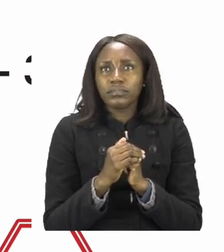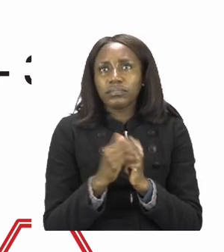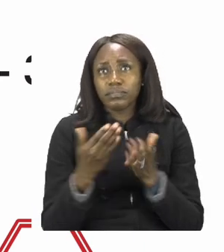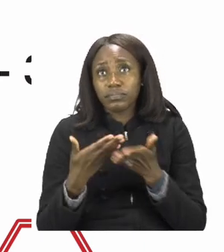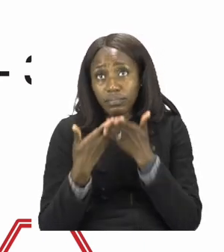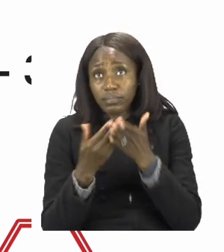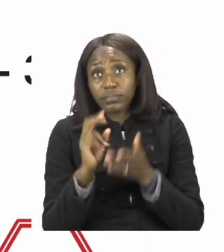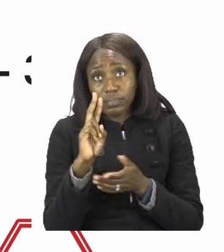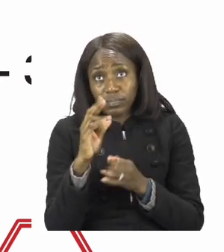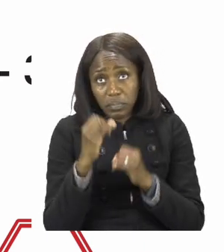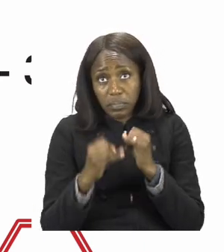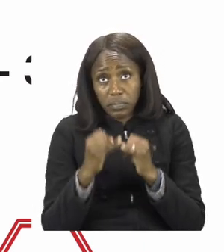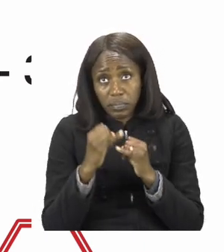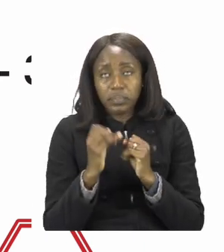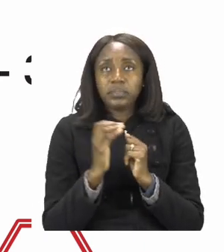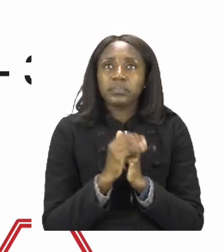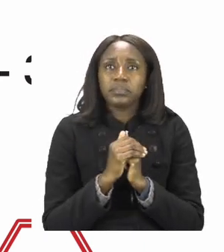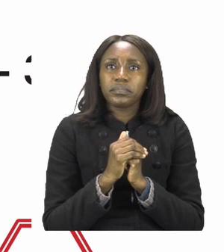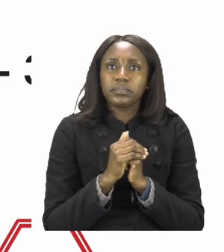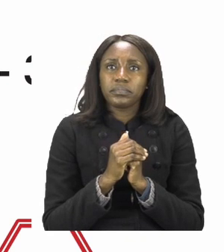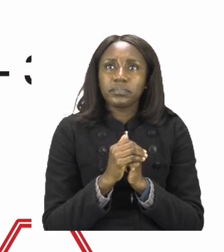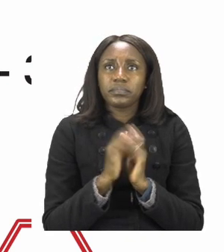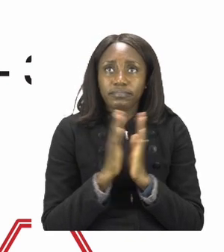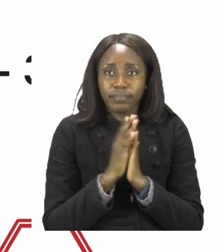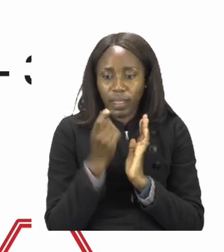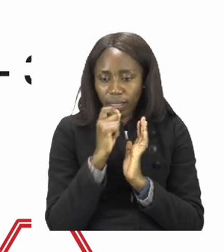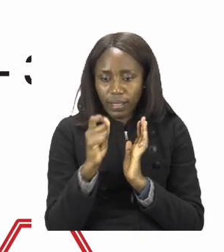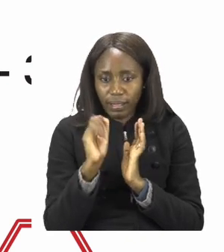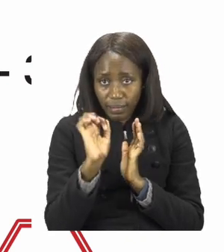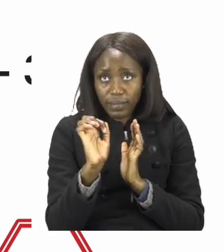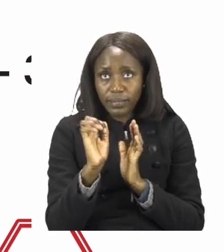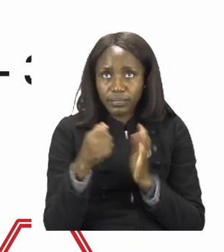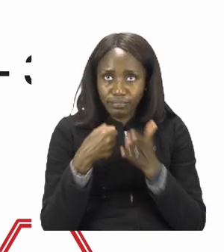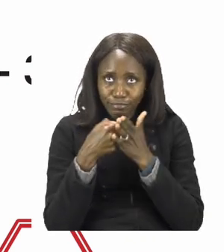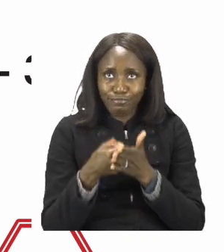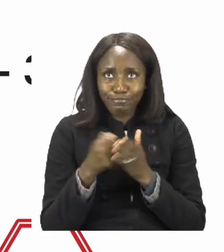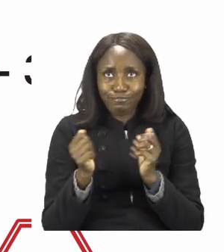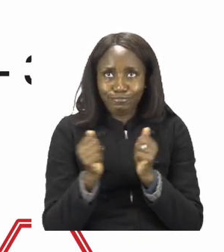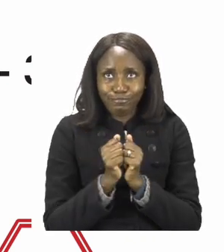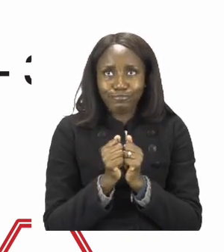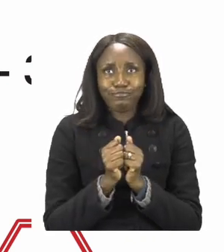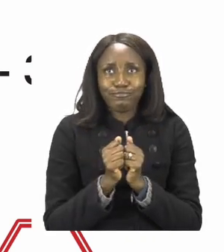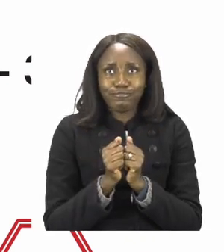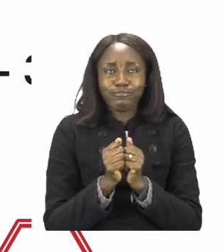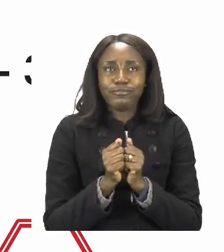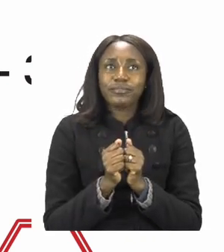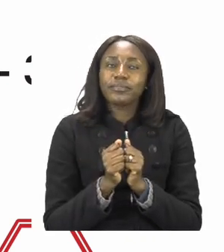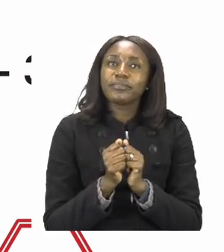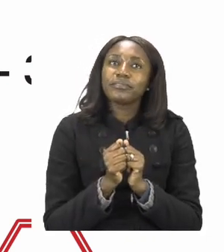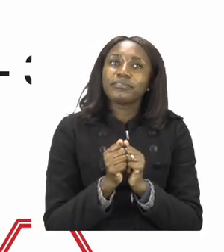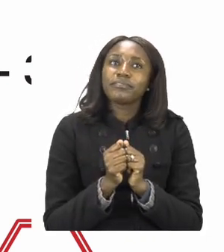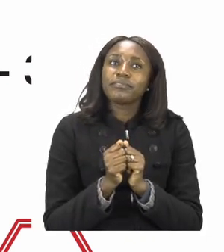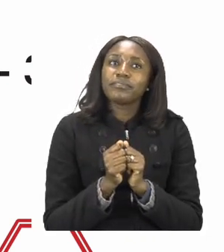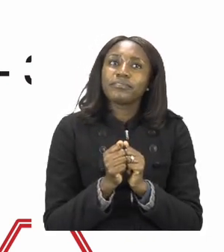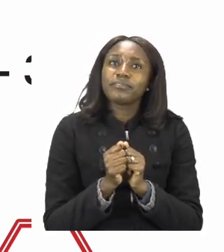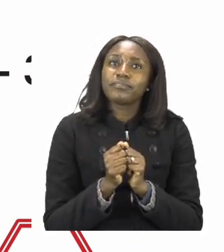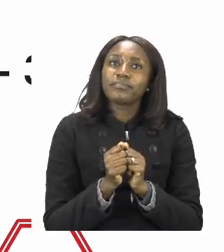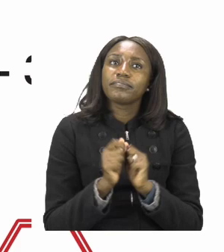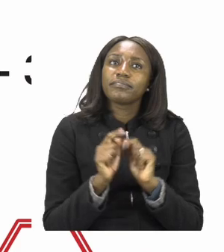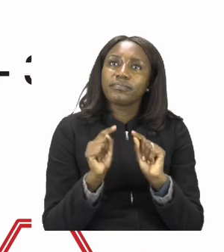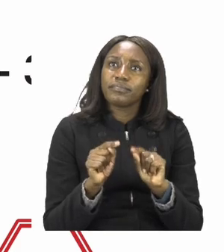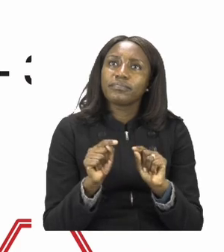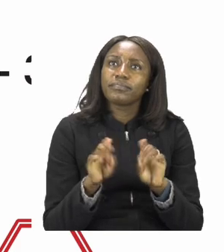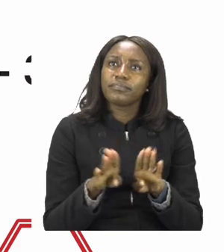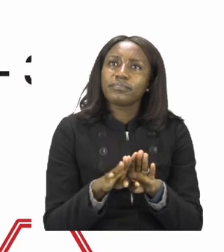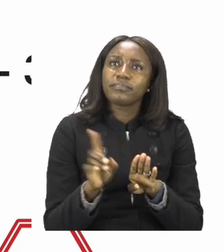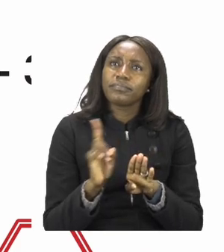there. So, take your pencil and let's try together. Now, what we're going to be using